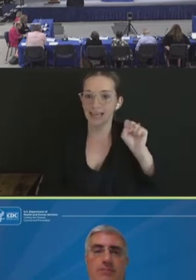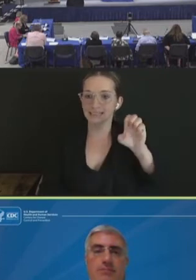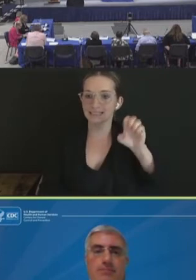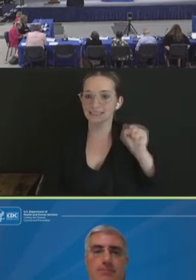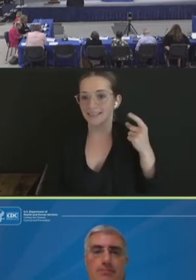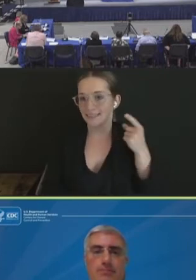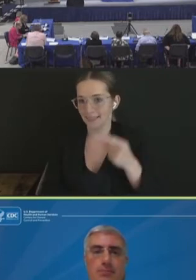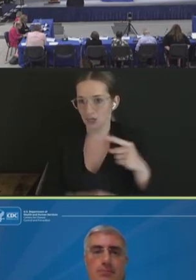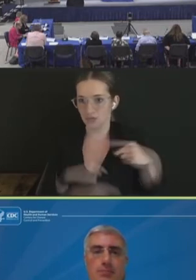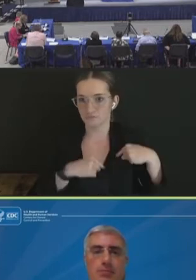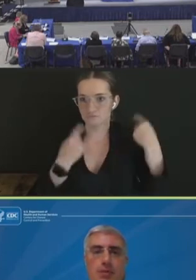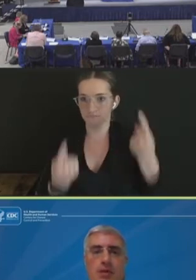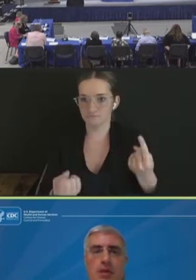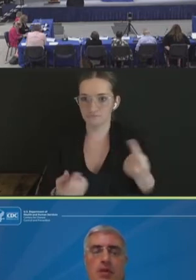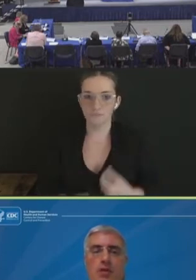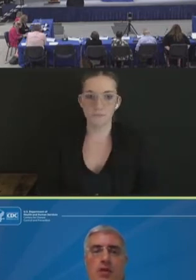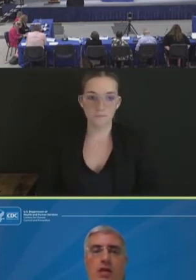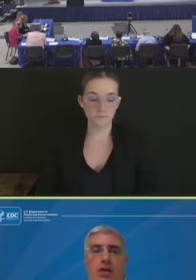slide.